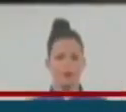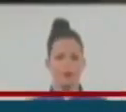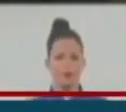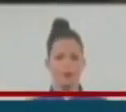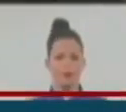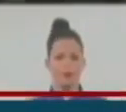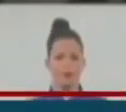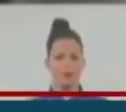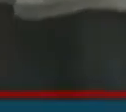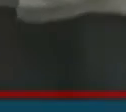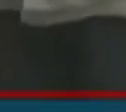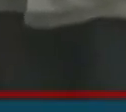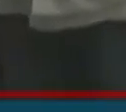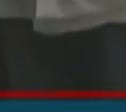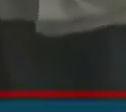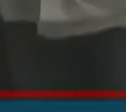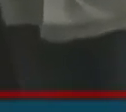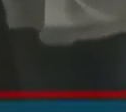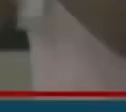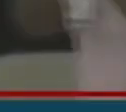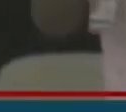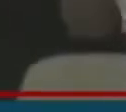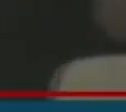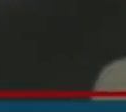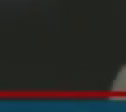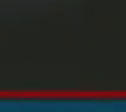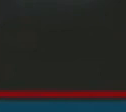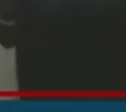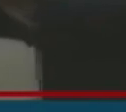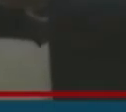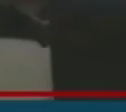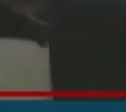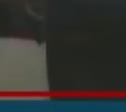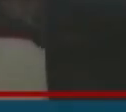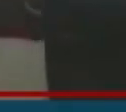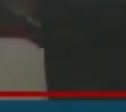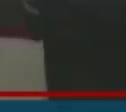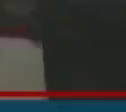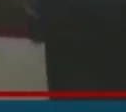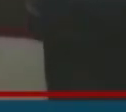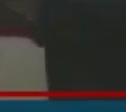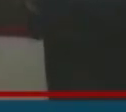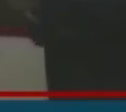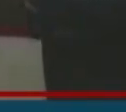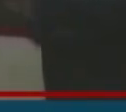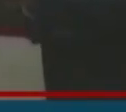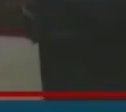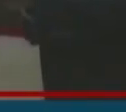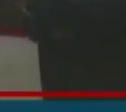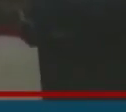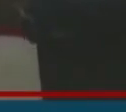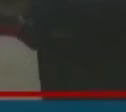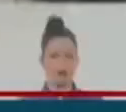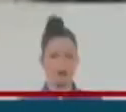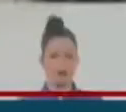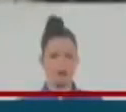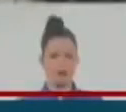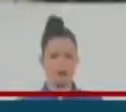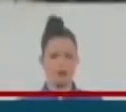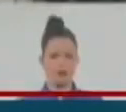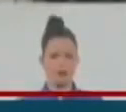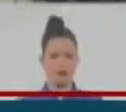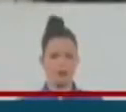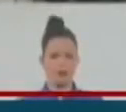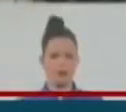corona vaccine production plans was inaugurated. Technology transfer of the SupraNow 2 vaccine from the